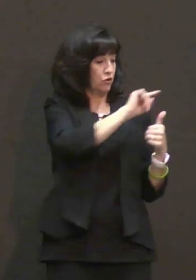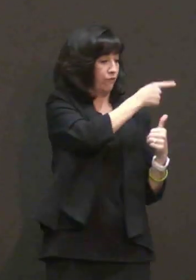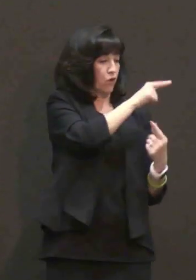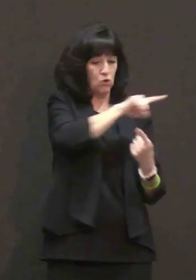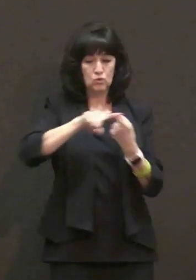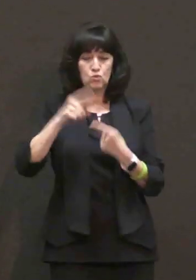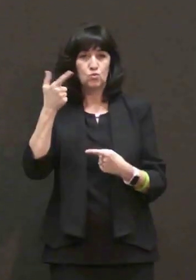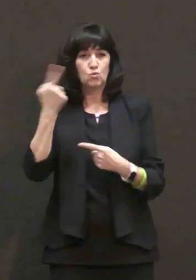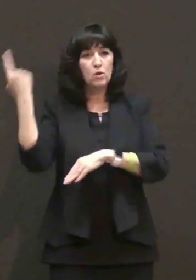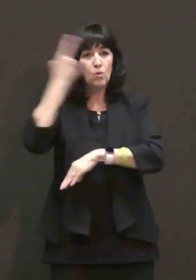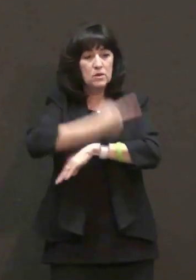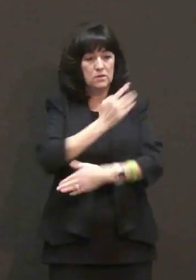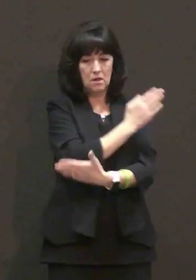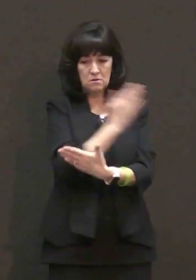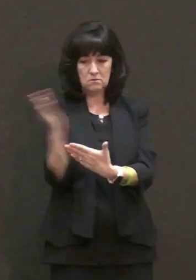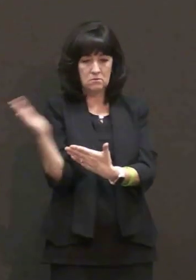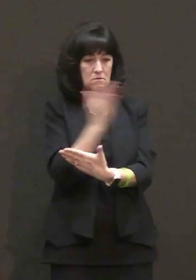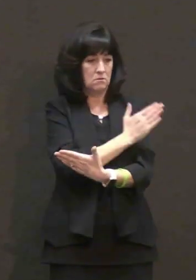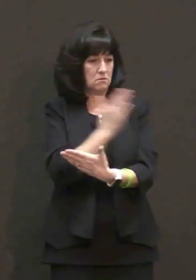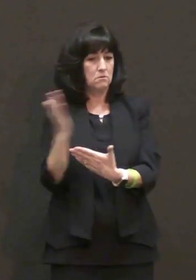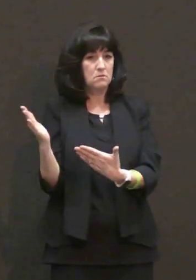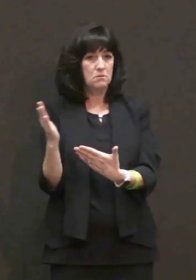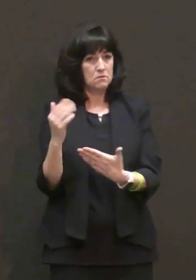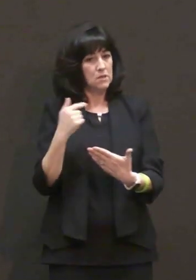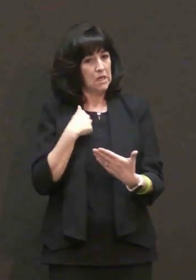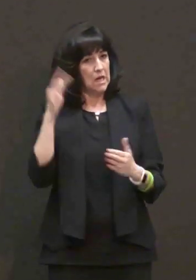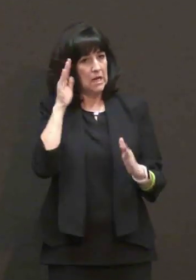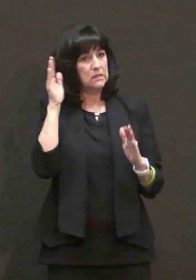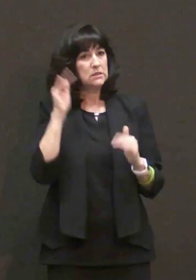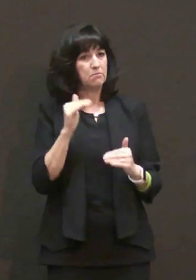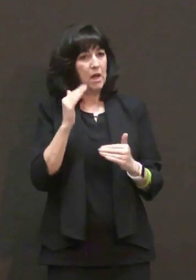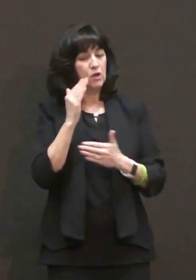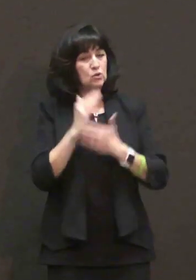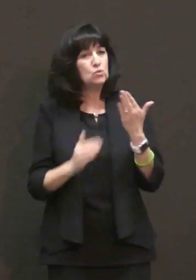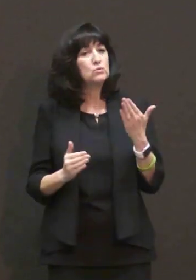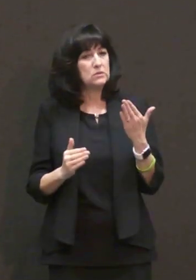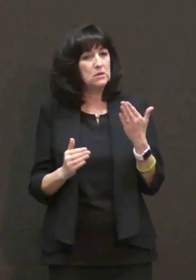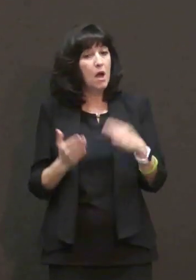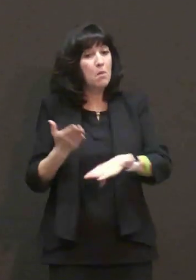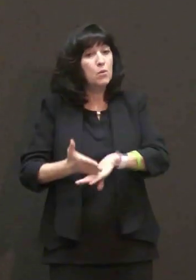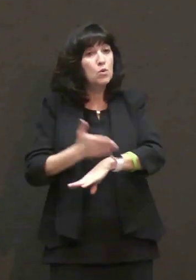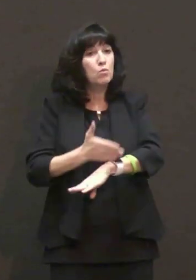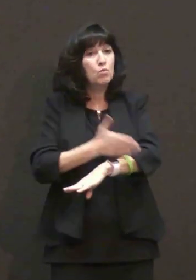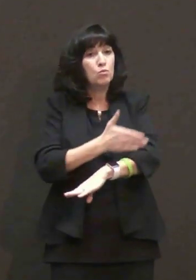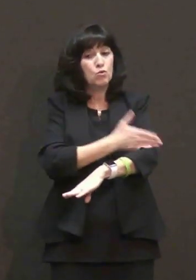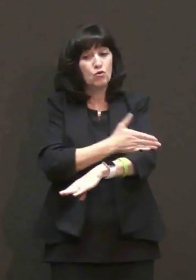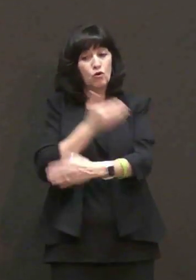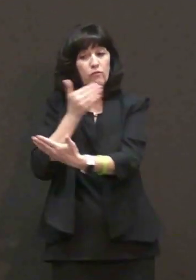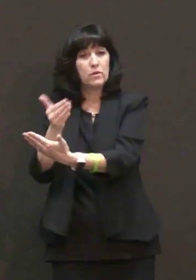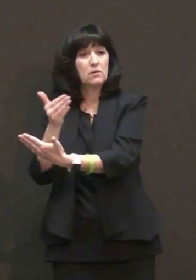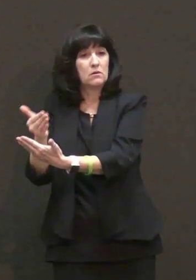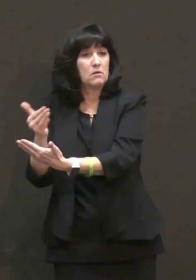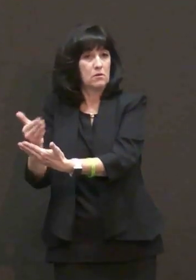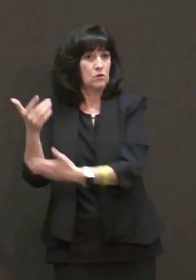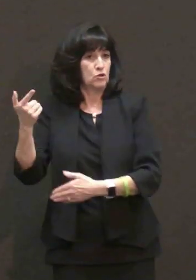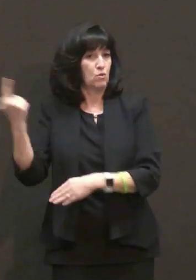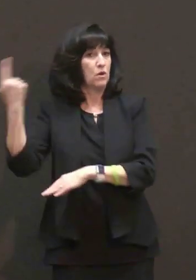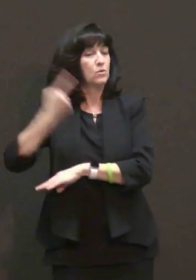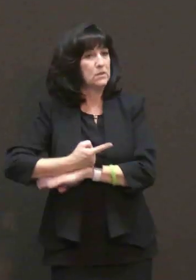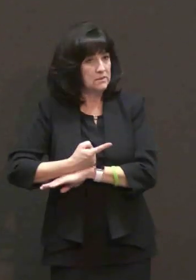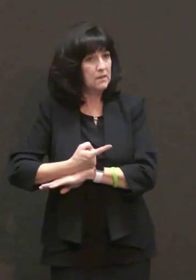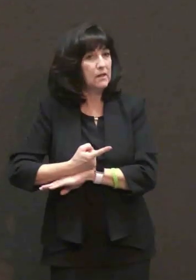order, to see, we would expect to see some gradual improvement on the testing after that and